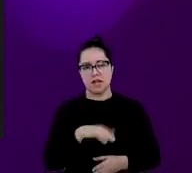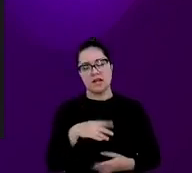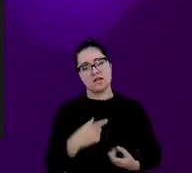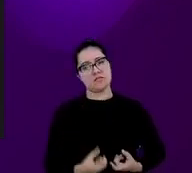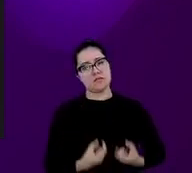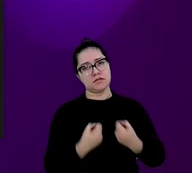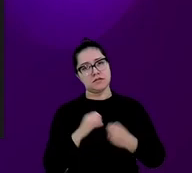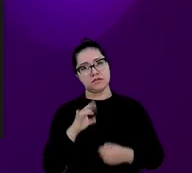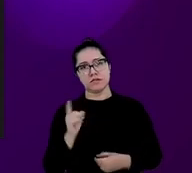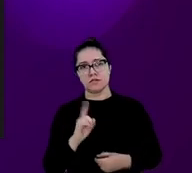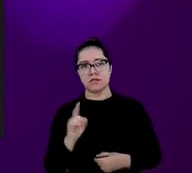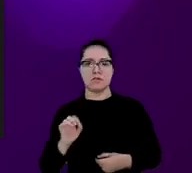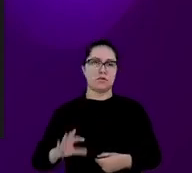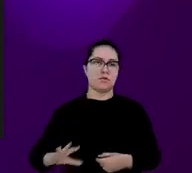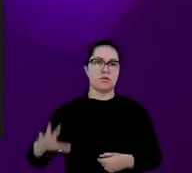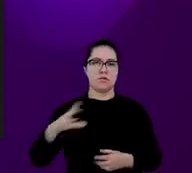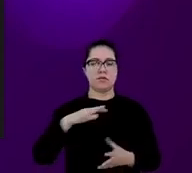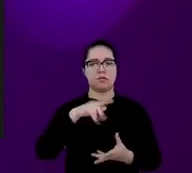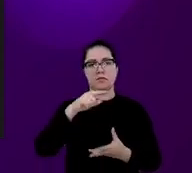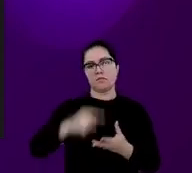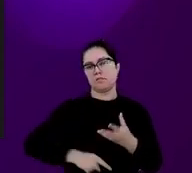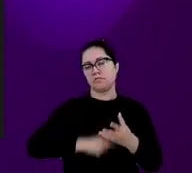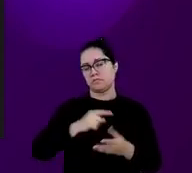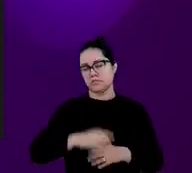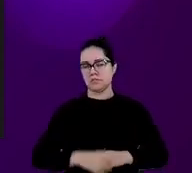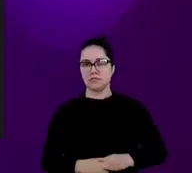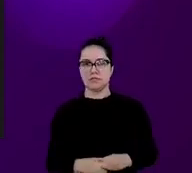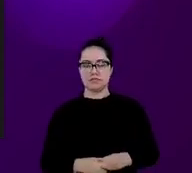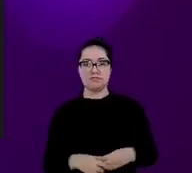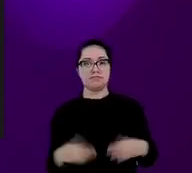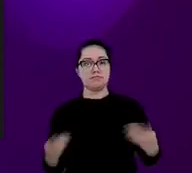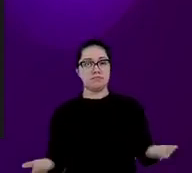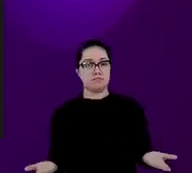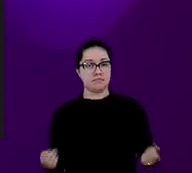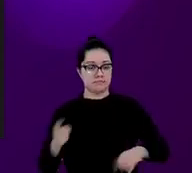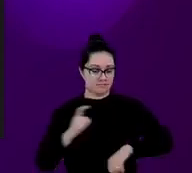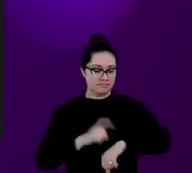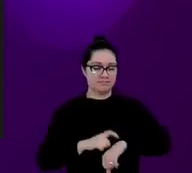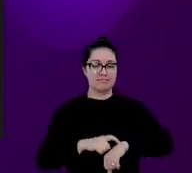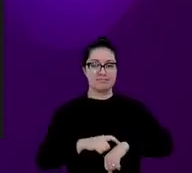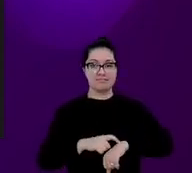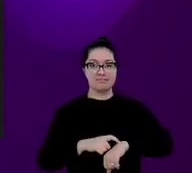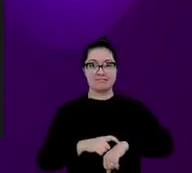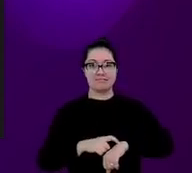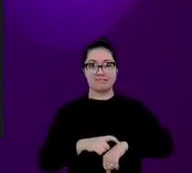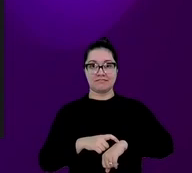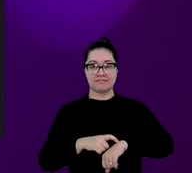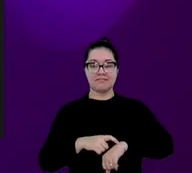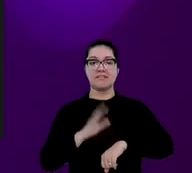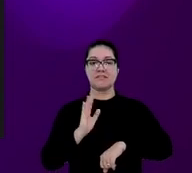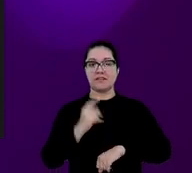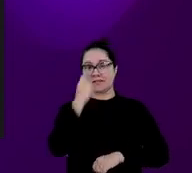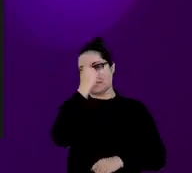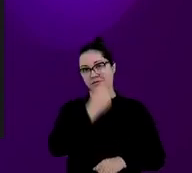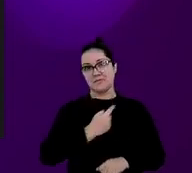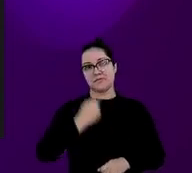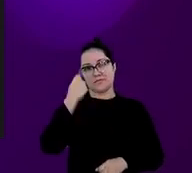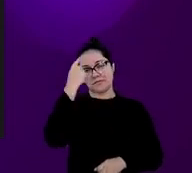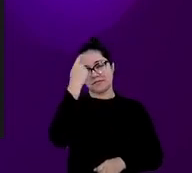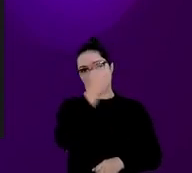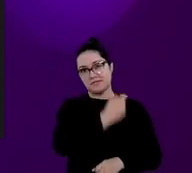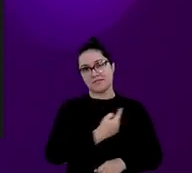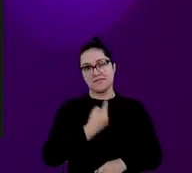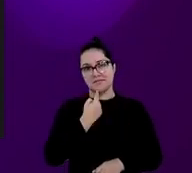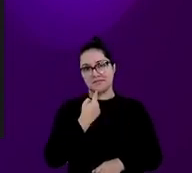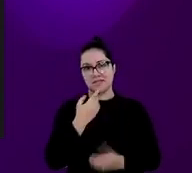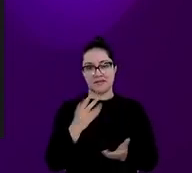I think we are in your time. I don't think we will be allowed to continue. For